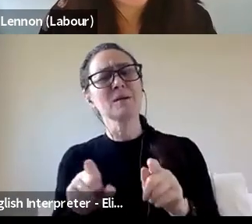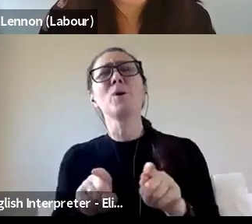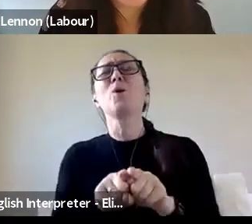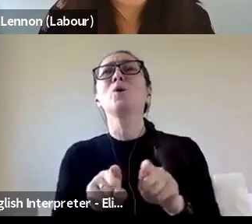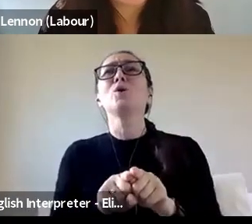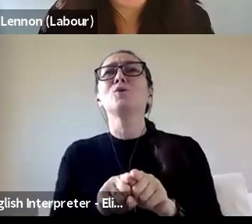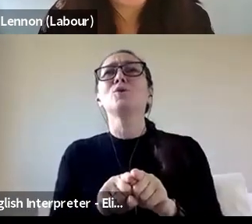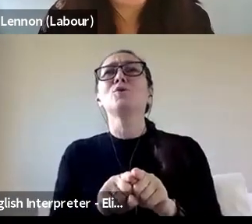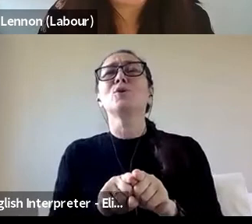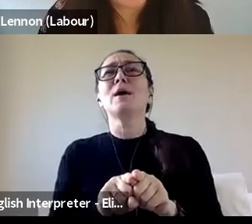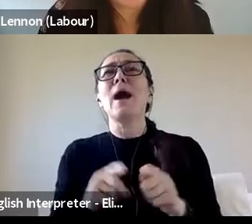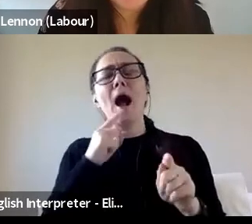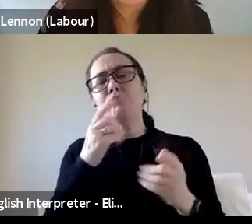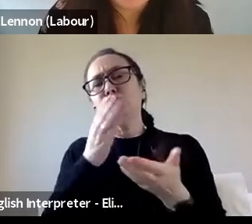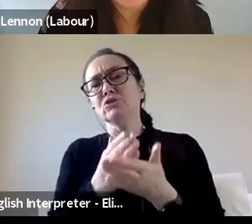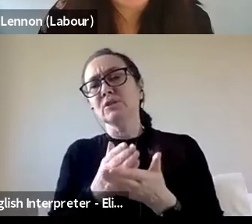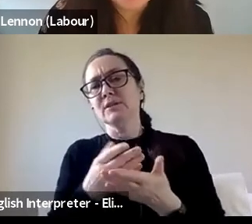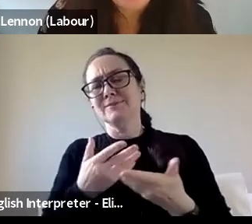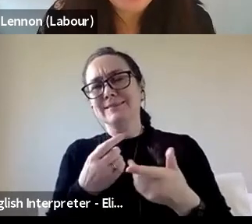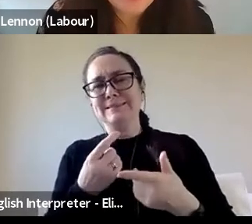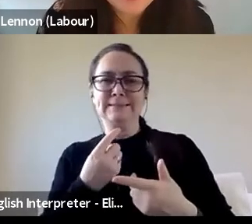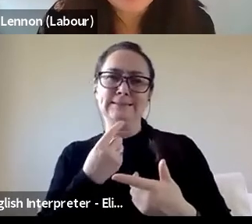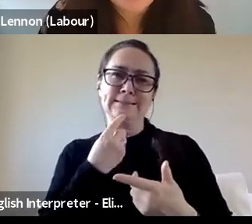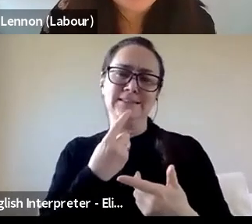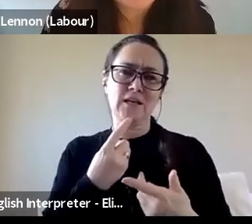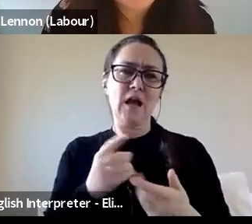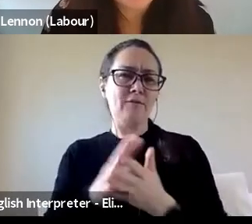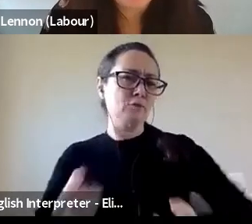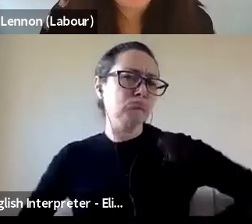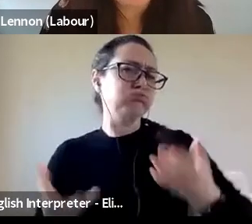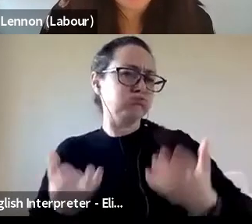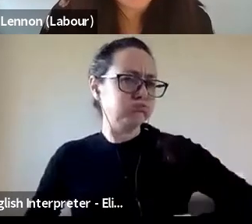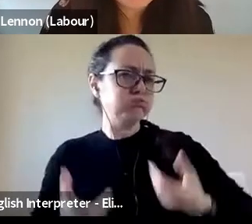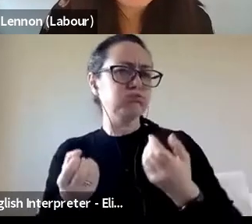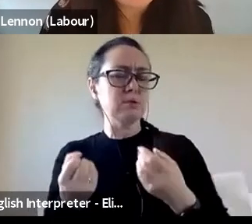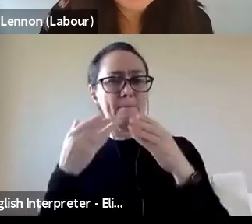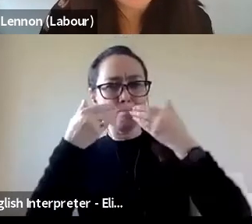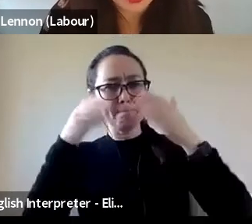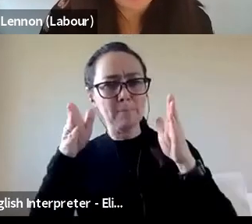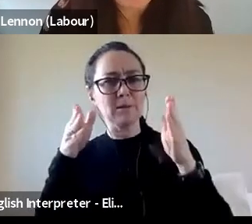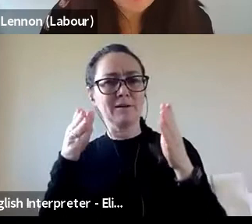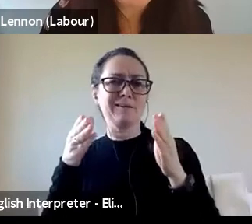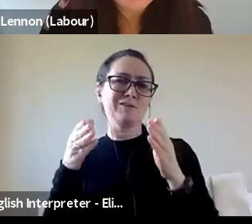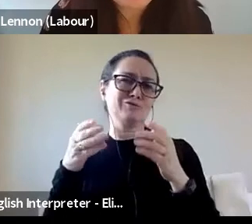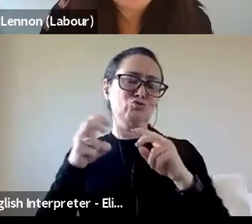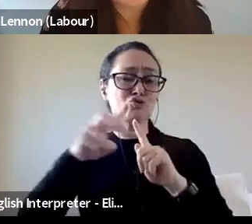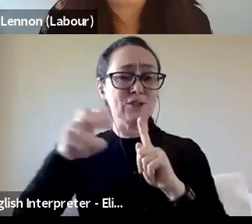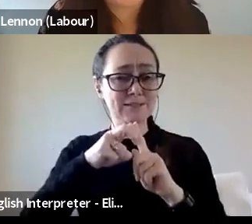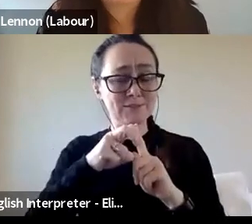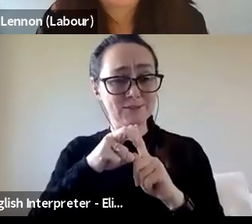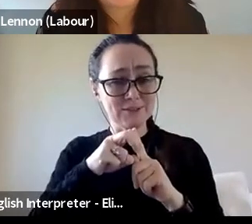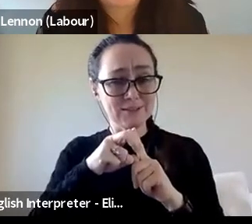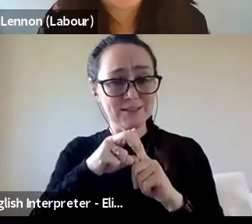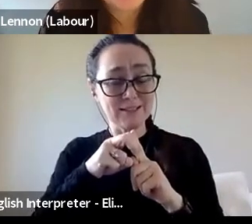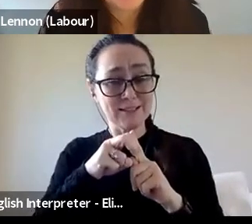have to understand and properly analyse that the benefit to society of doing these things. We all benefit if people can